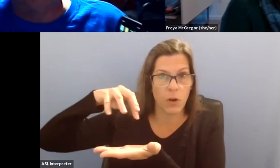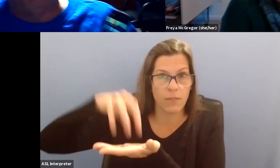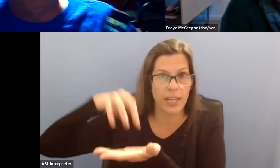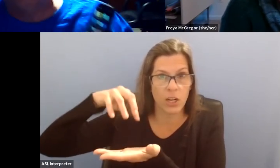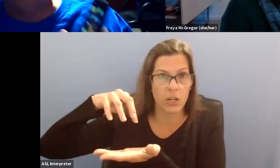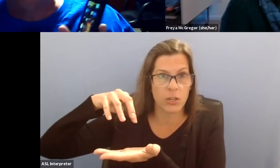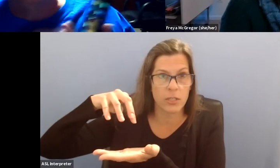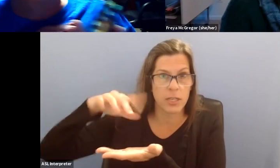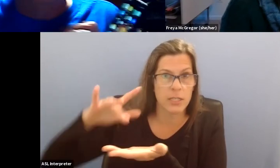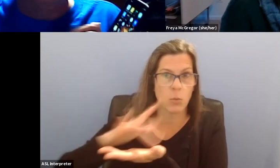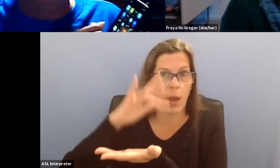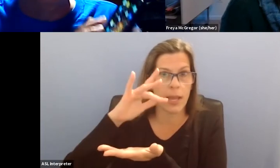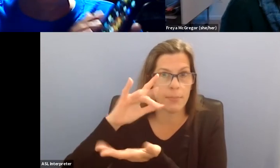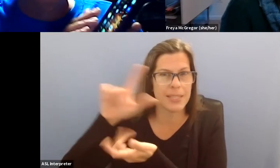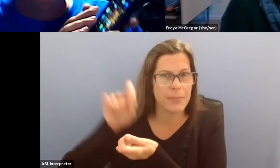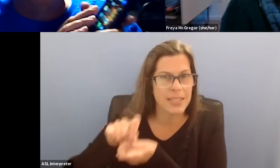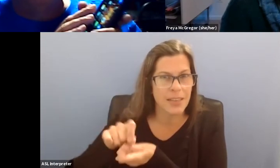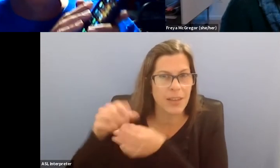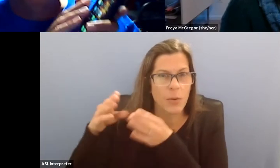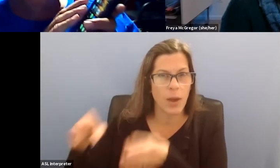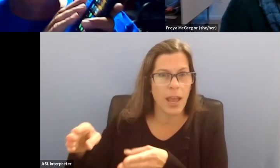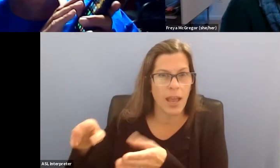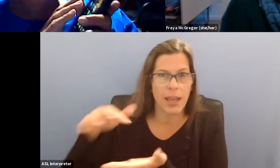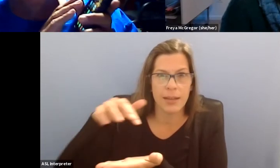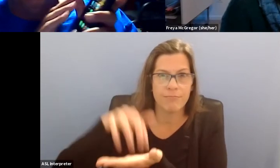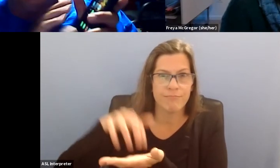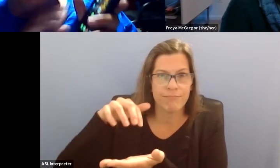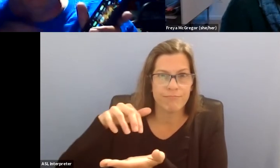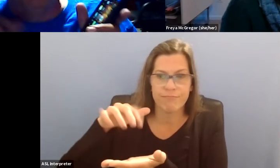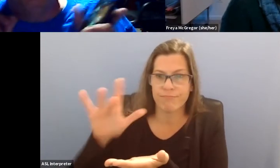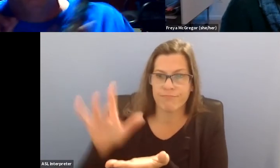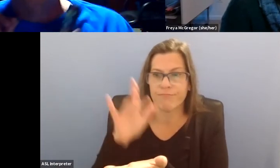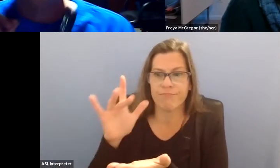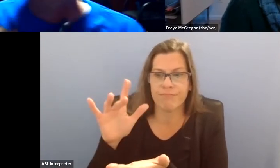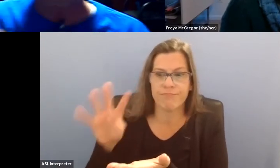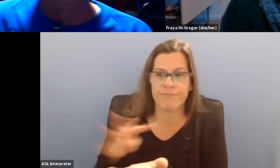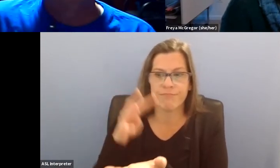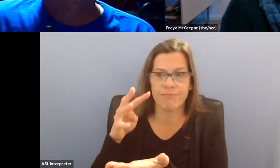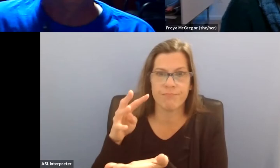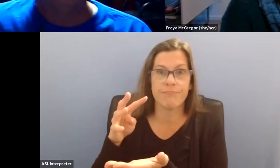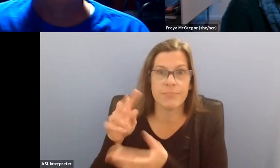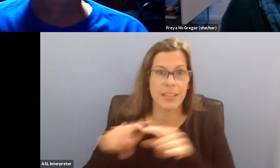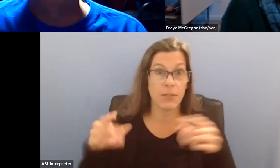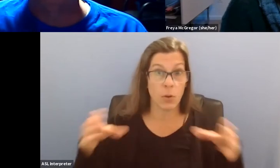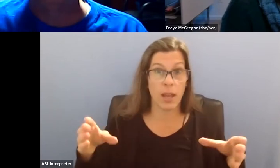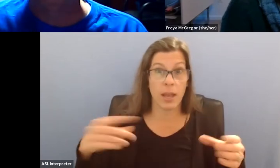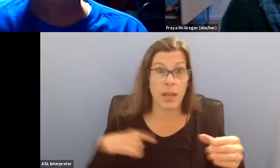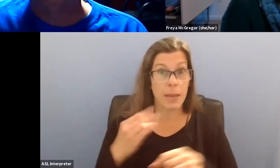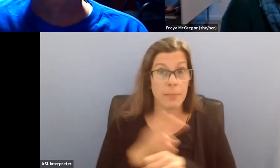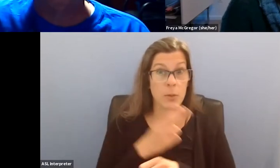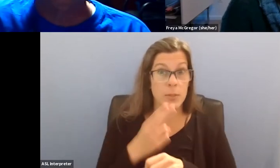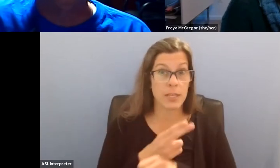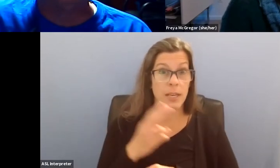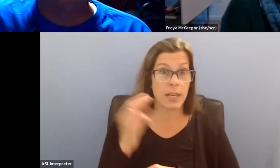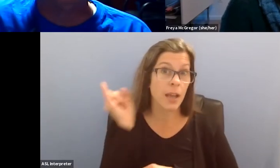and swipes that enable me to do all the different things on the phone. And I'm using an iPhone, but these, uh,